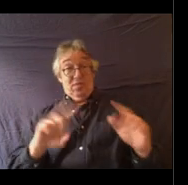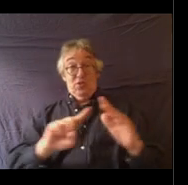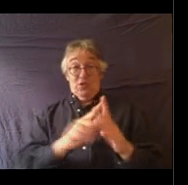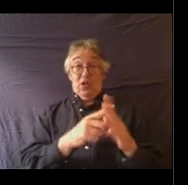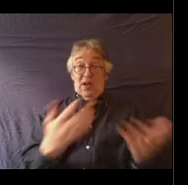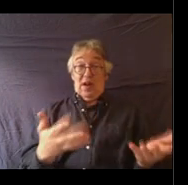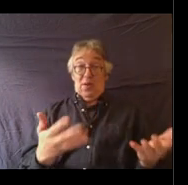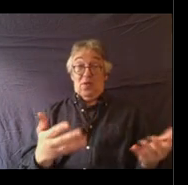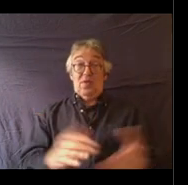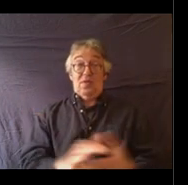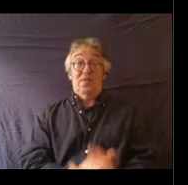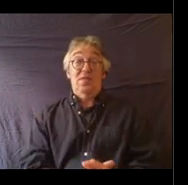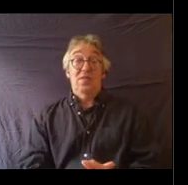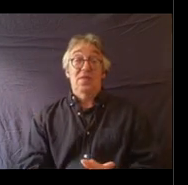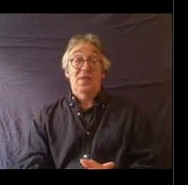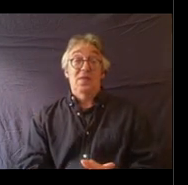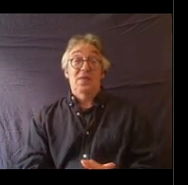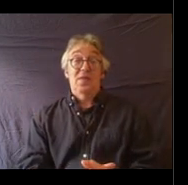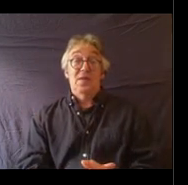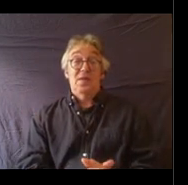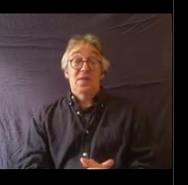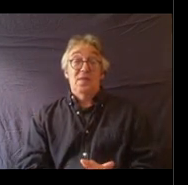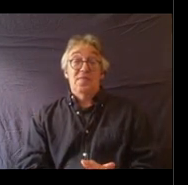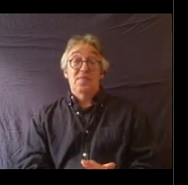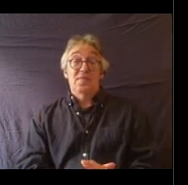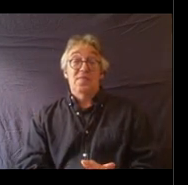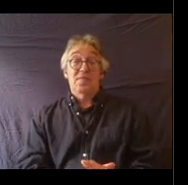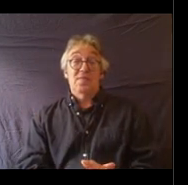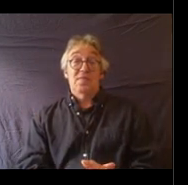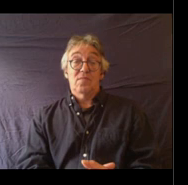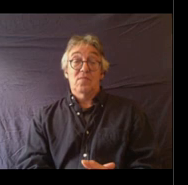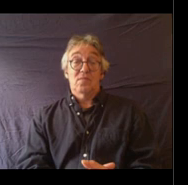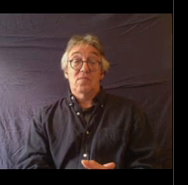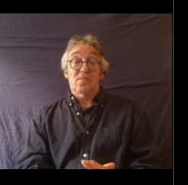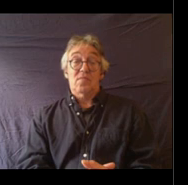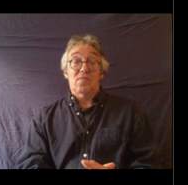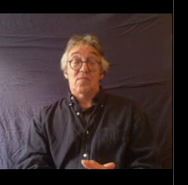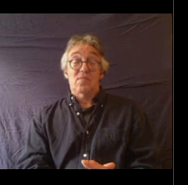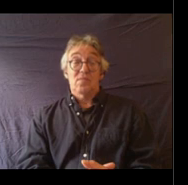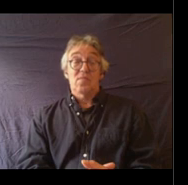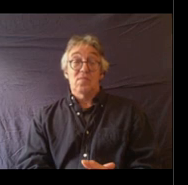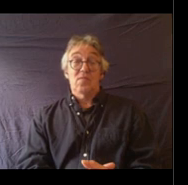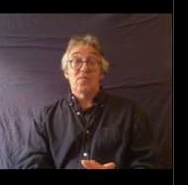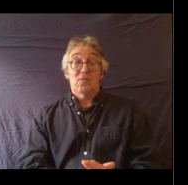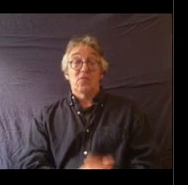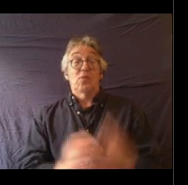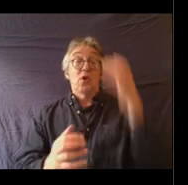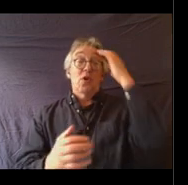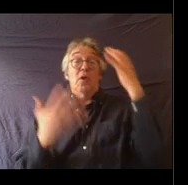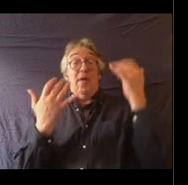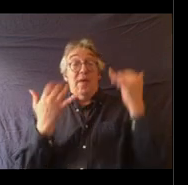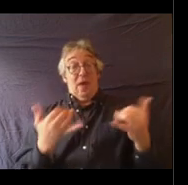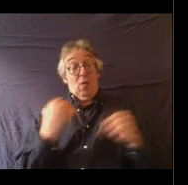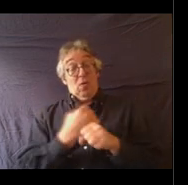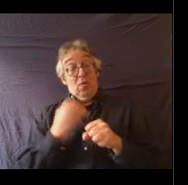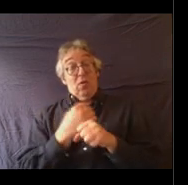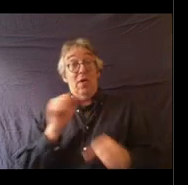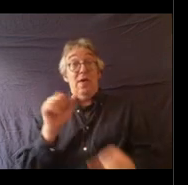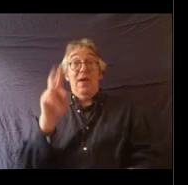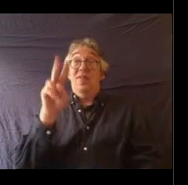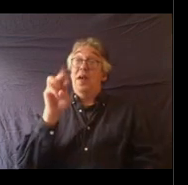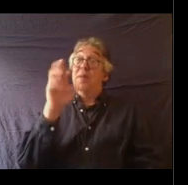by including them in the reforms to comply to transpose this directive, the Audiovisual Media Service Directive. So they save